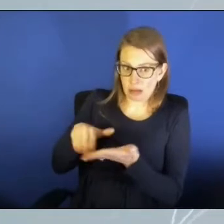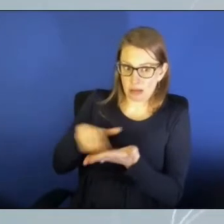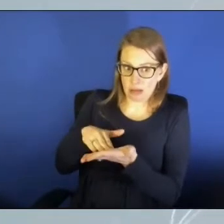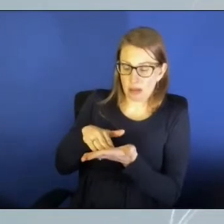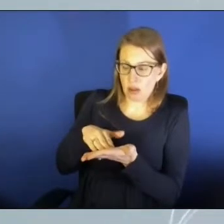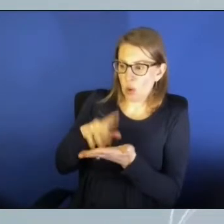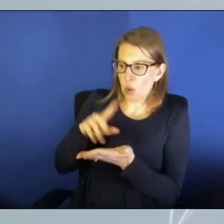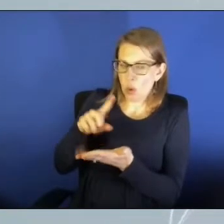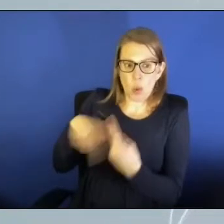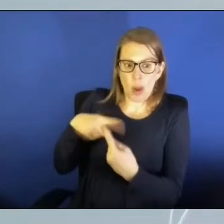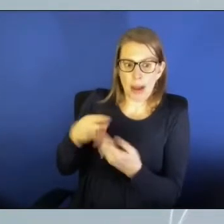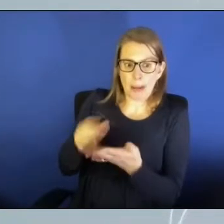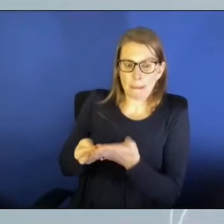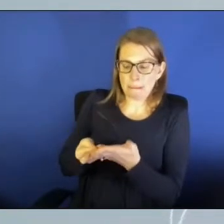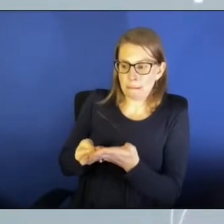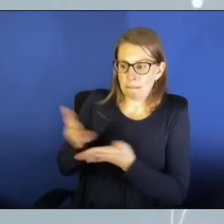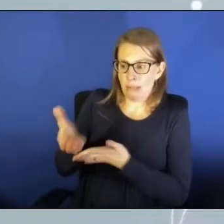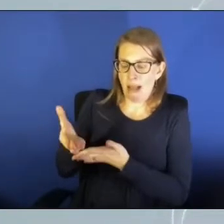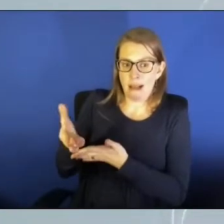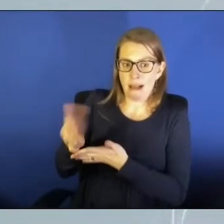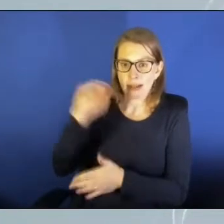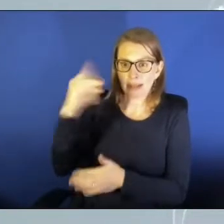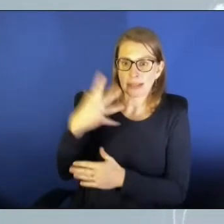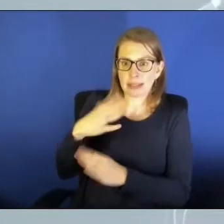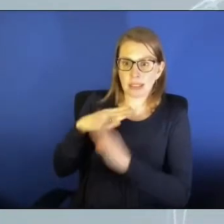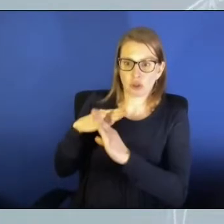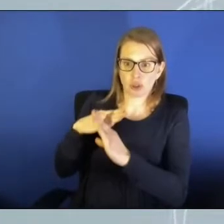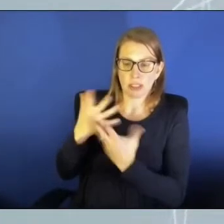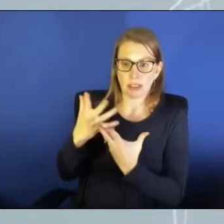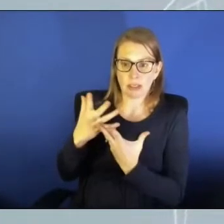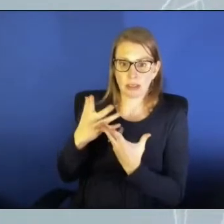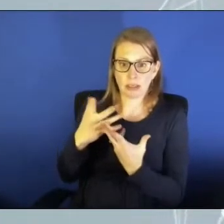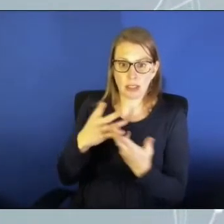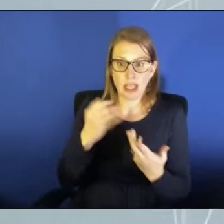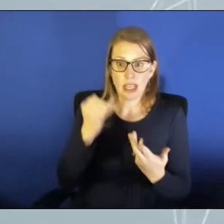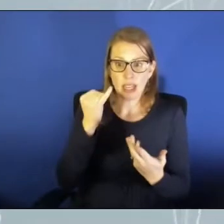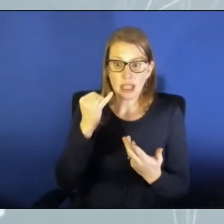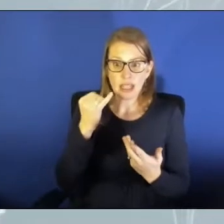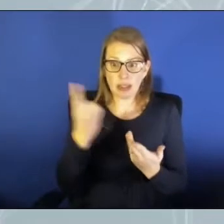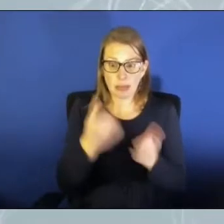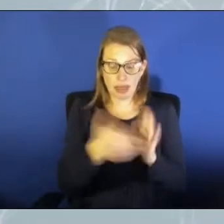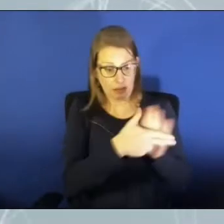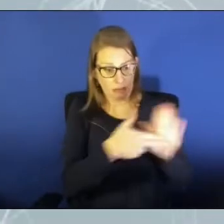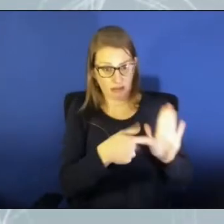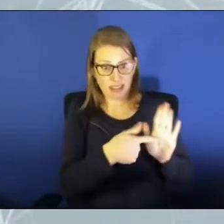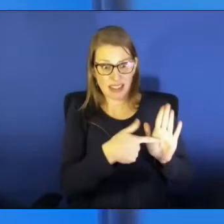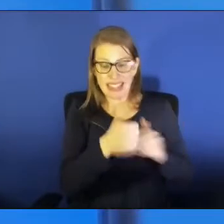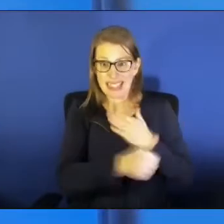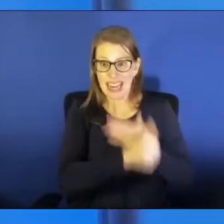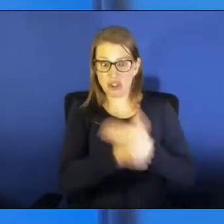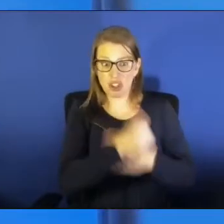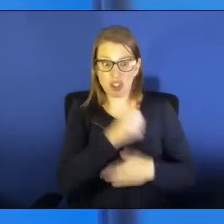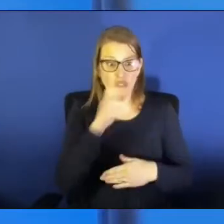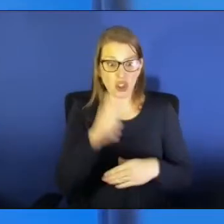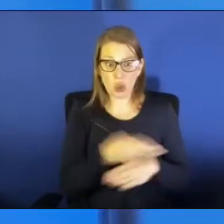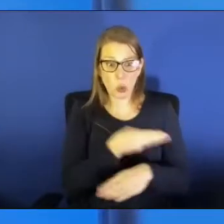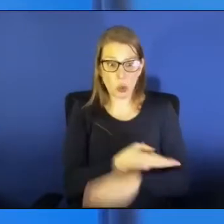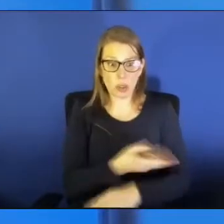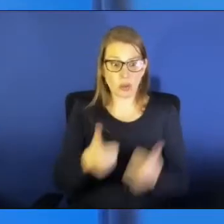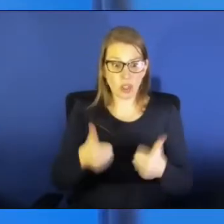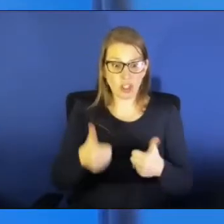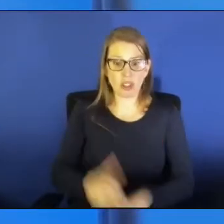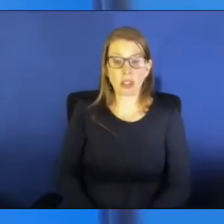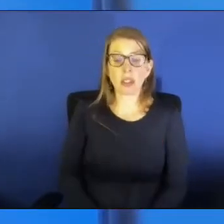there an ingredient that's not supposed to be on that label that's dangerous for us? Start with Dr. Selby. The most important thing about